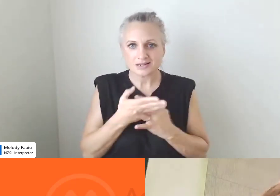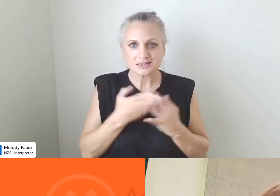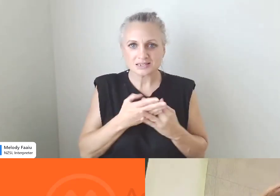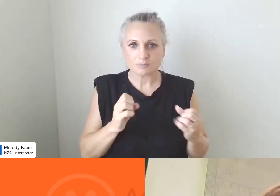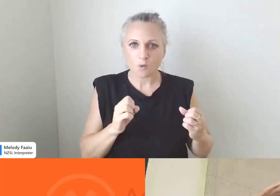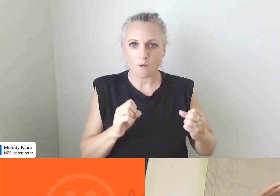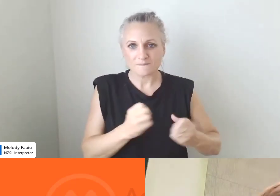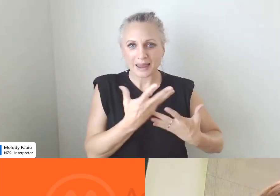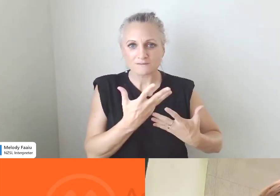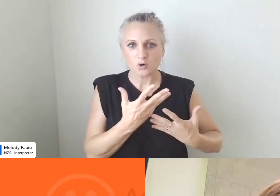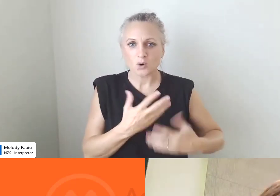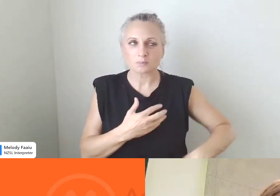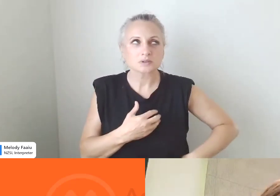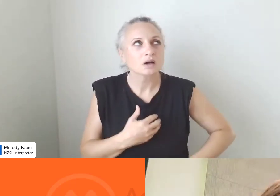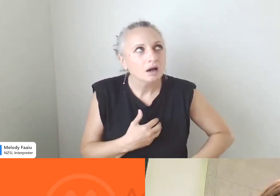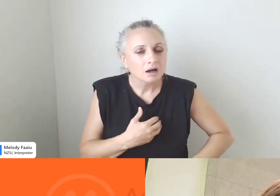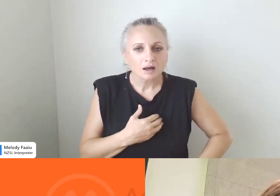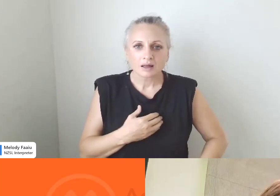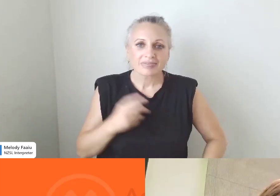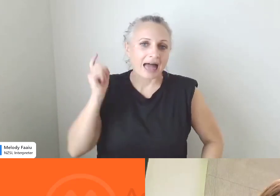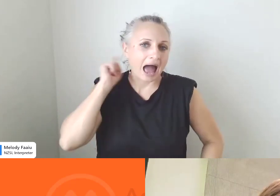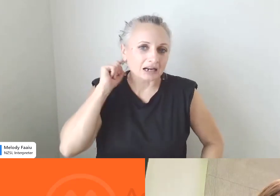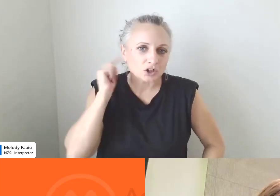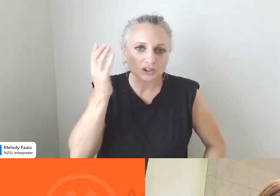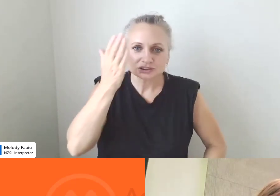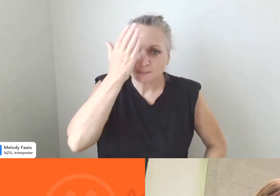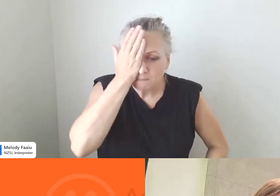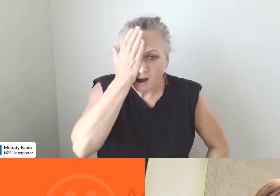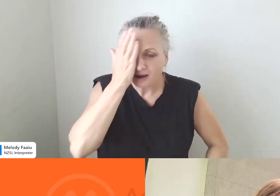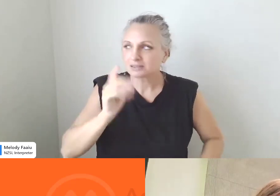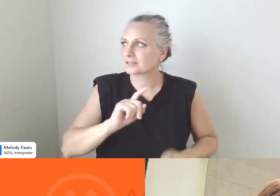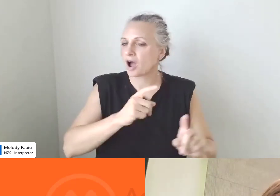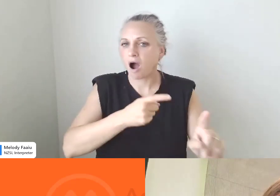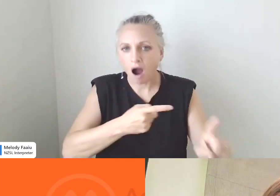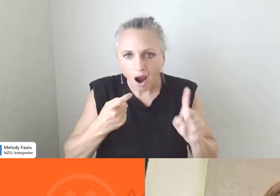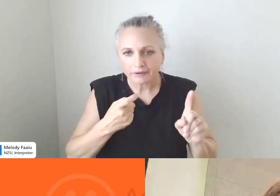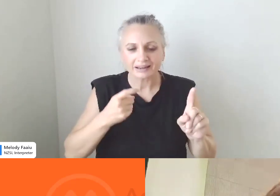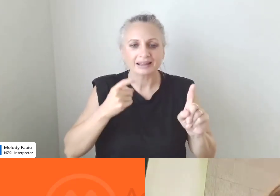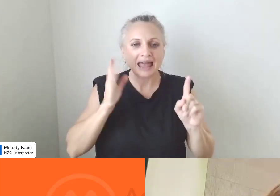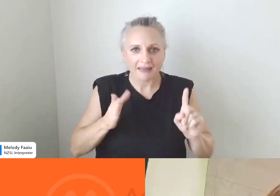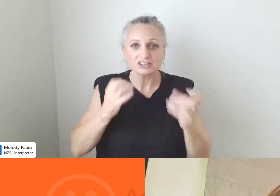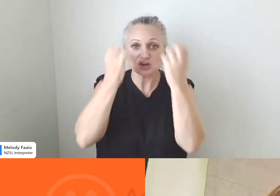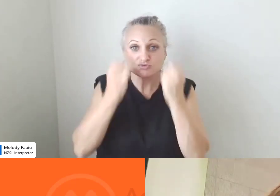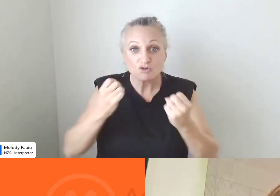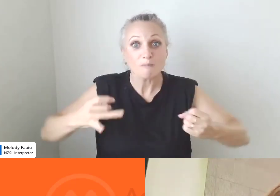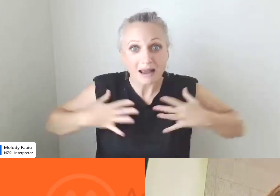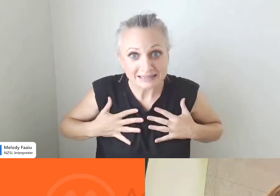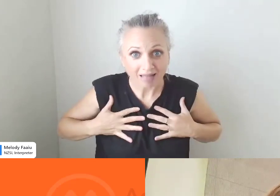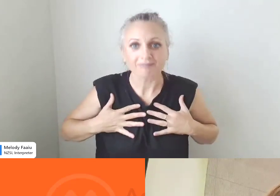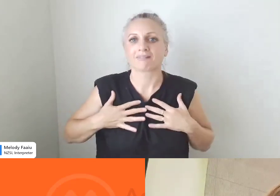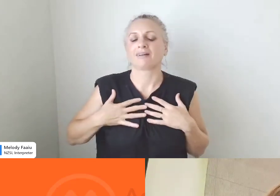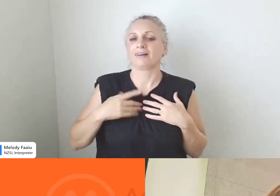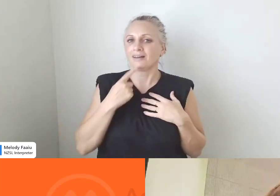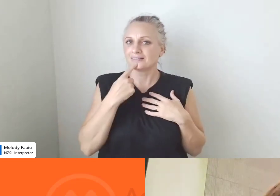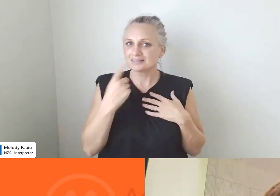the unconscious bias in hiring processes, and the challenge of proving that capability isn't defined by